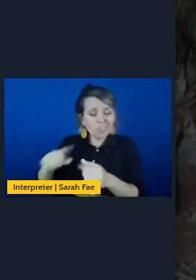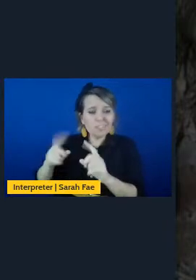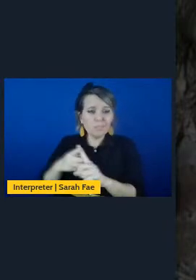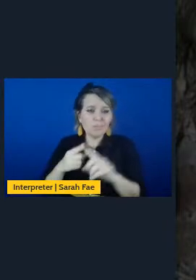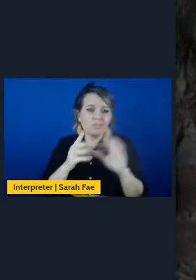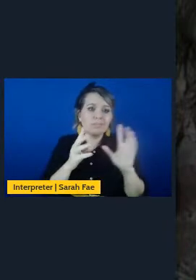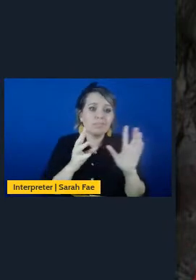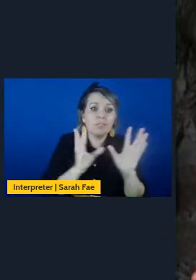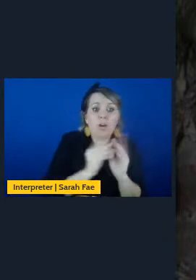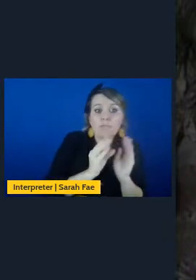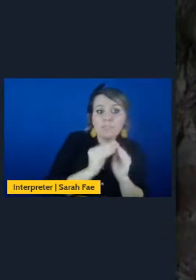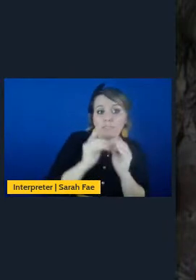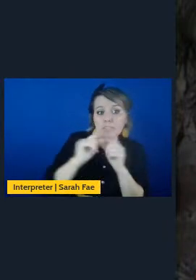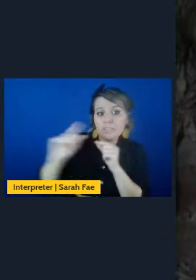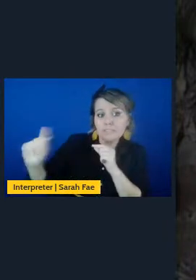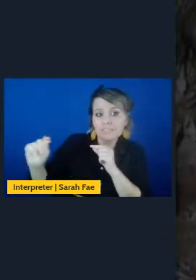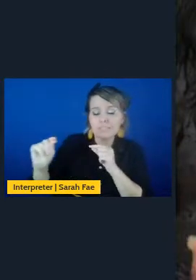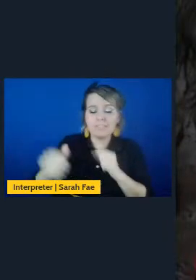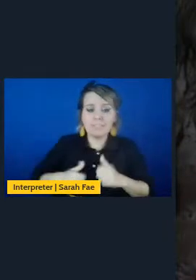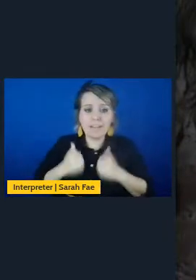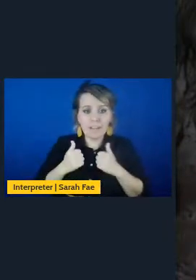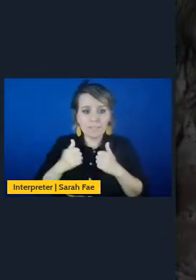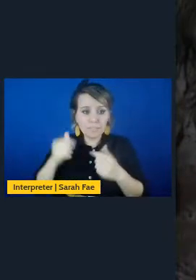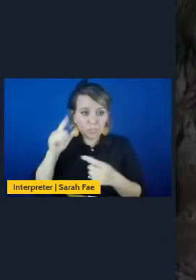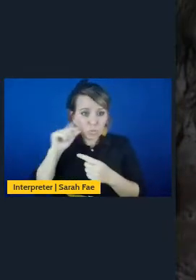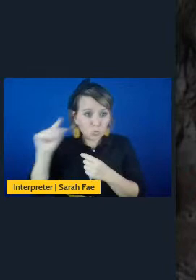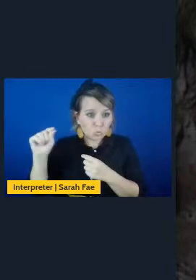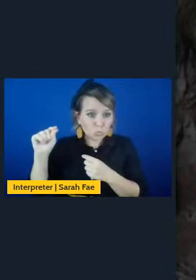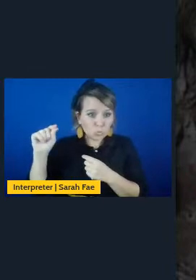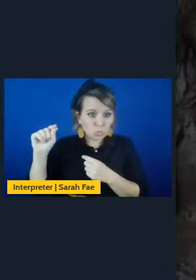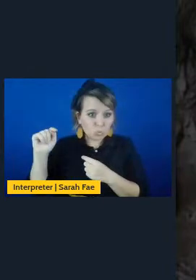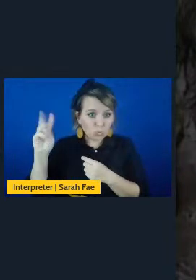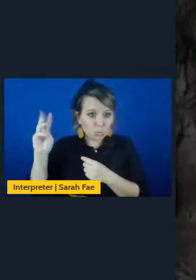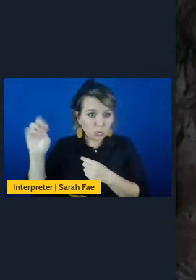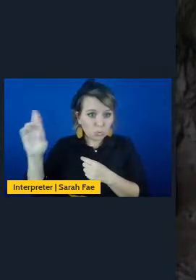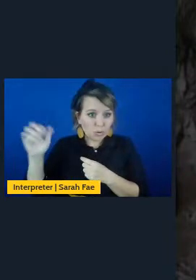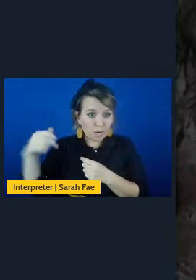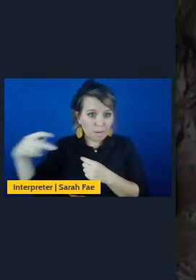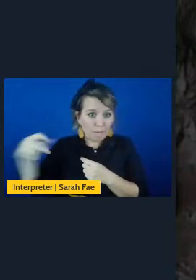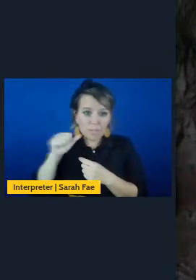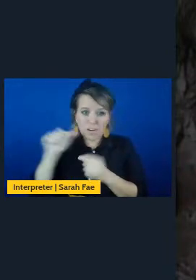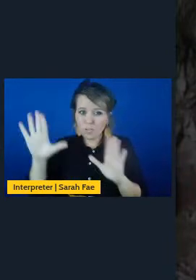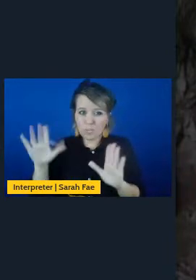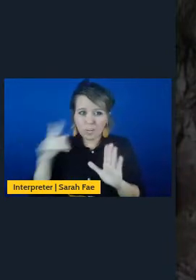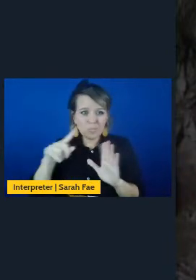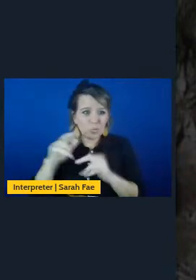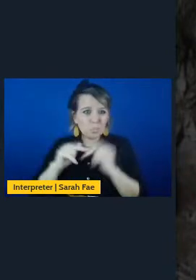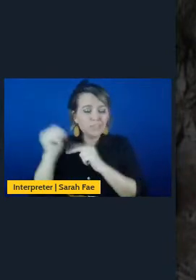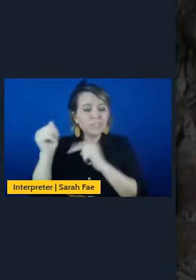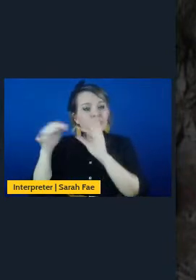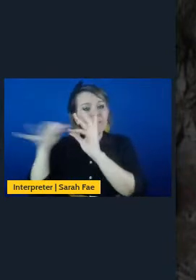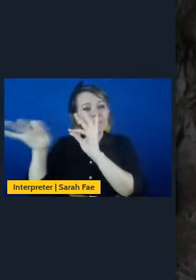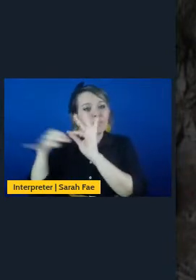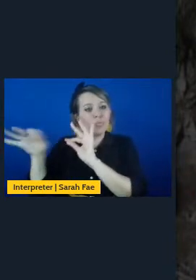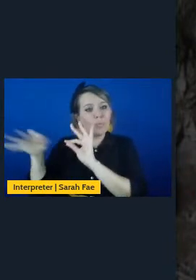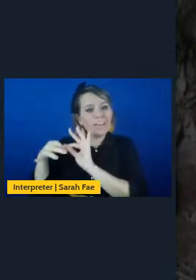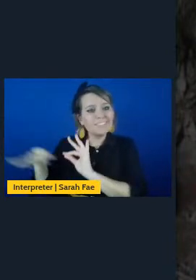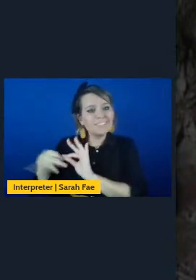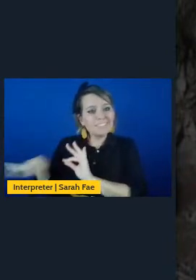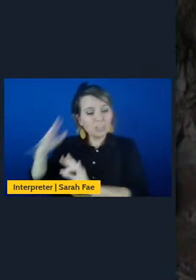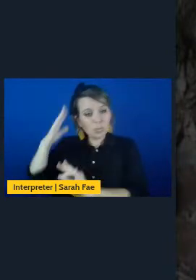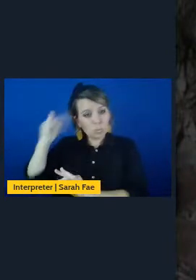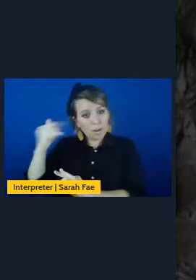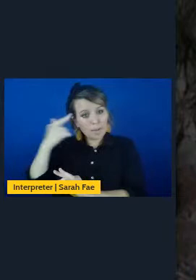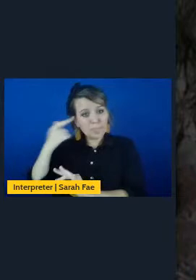Twitter. For those who remember, Twitter's app was not great for building threads, simply because it